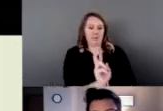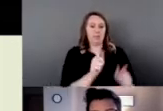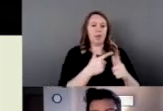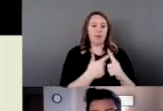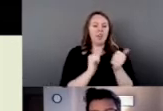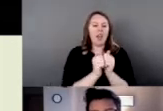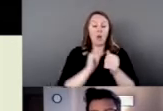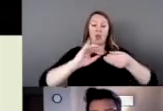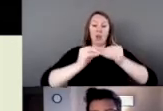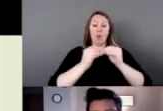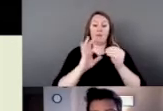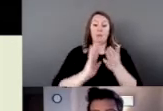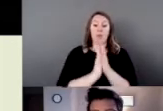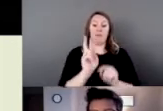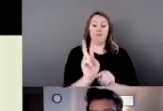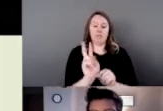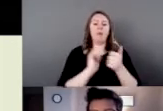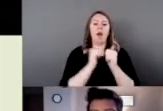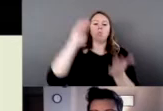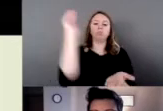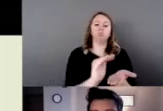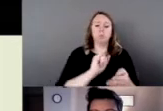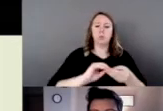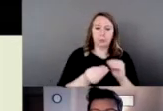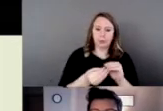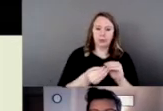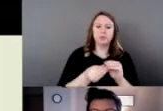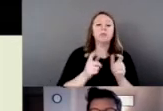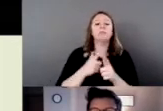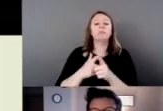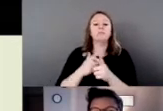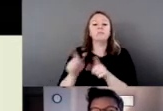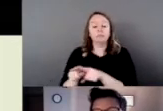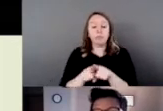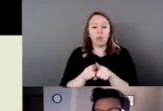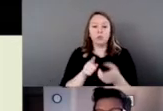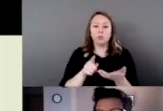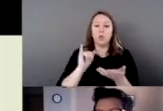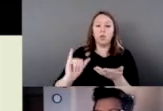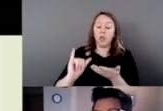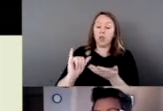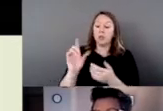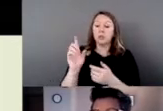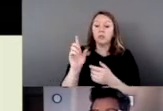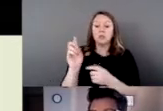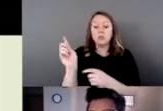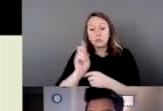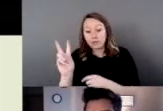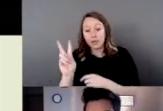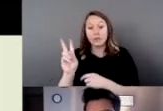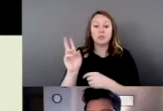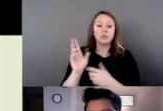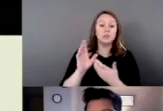victimization. And then in regards to domestic violence, sexual assault, intimate partner violence, we're going to talk about who is most